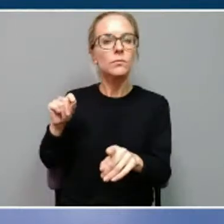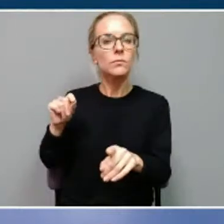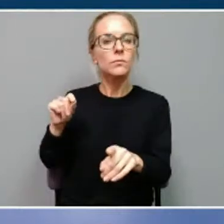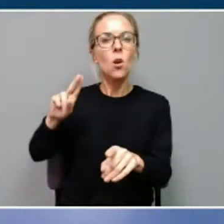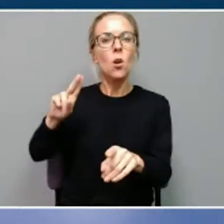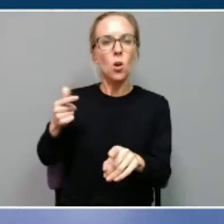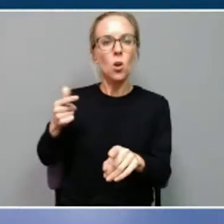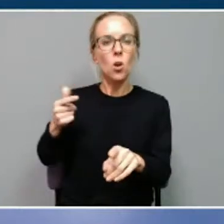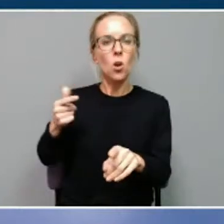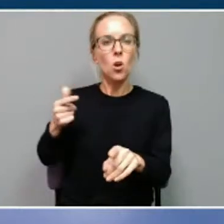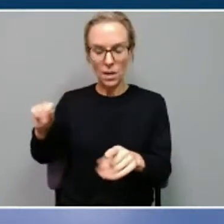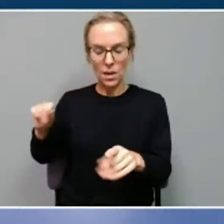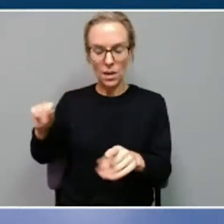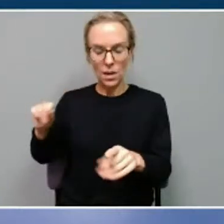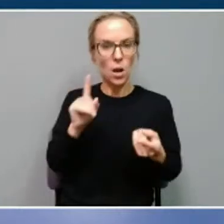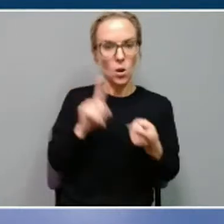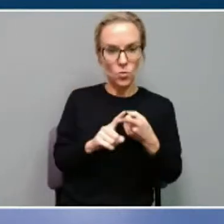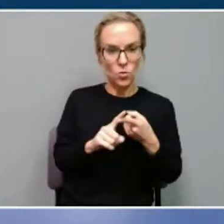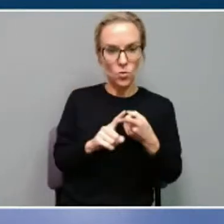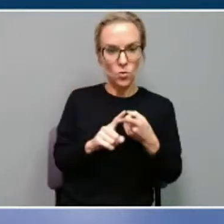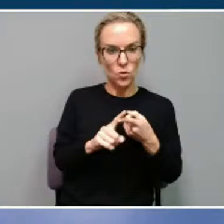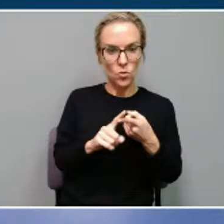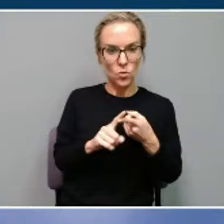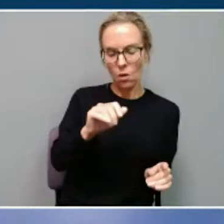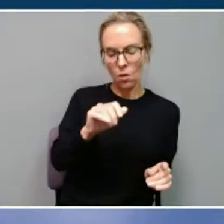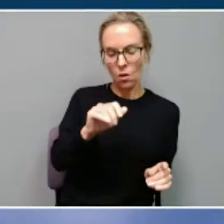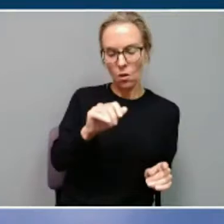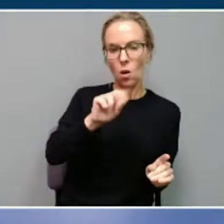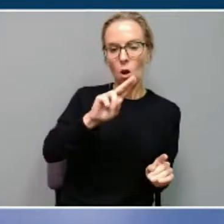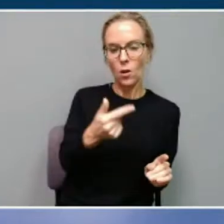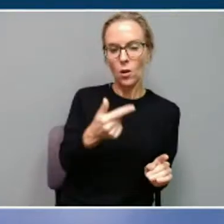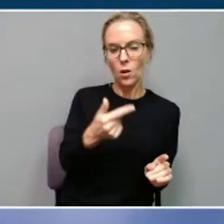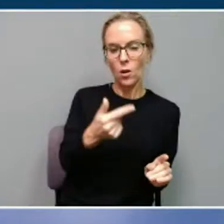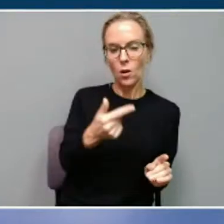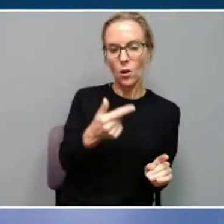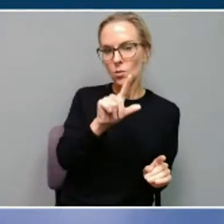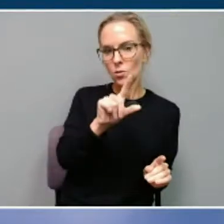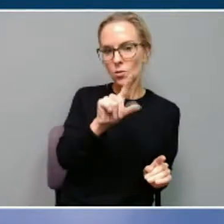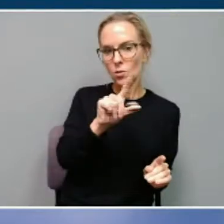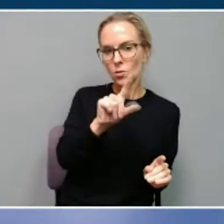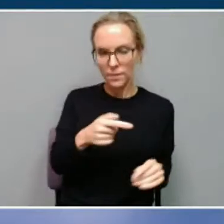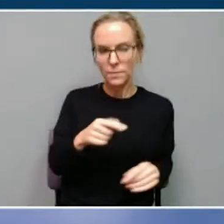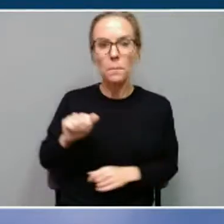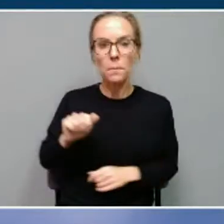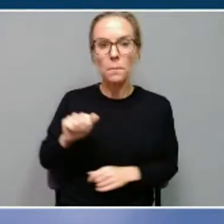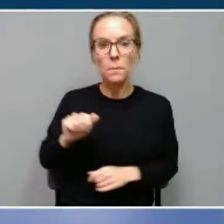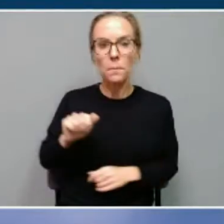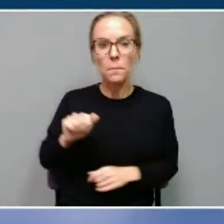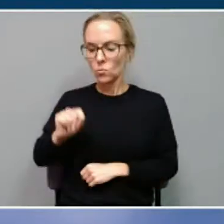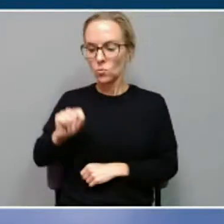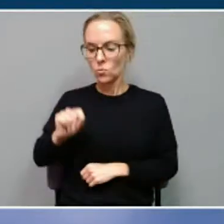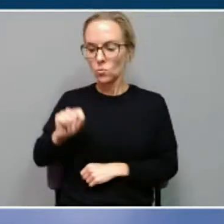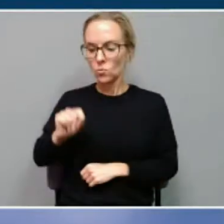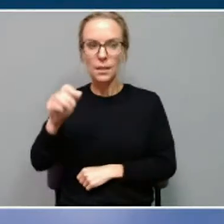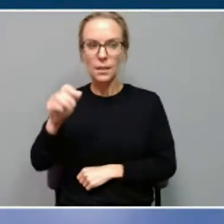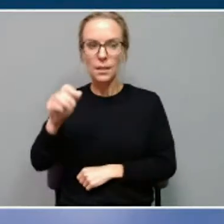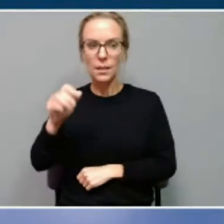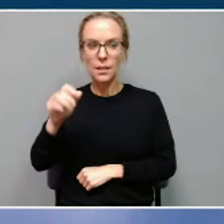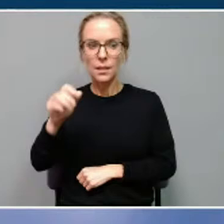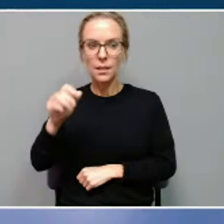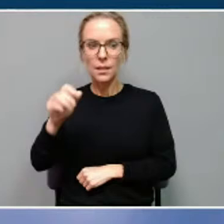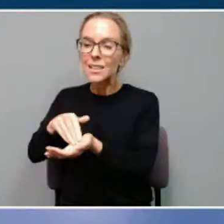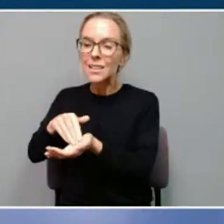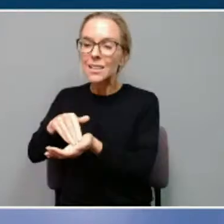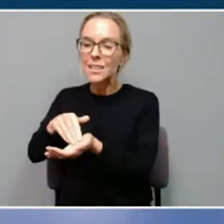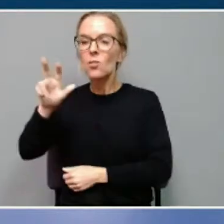versus August of the year 2021. August of 2020, we had 19,903 cases, and that felt